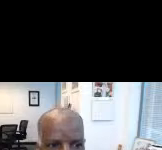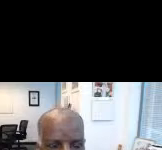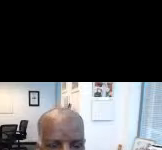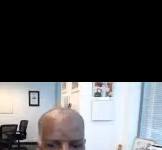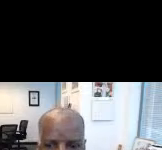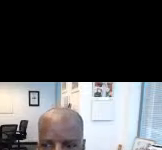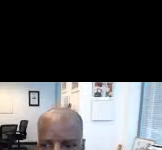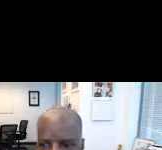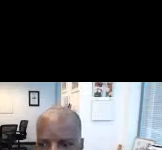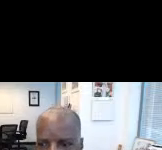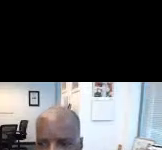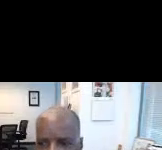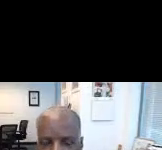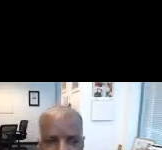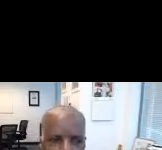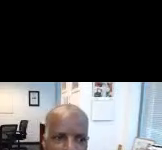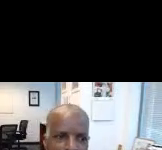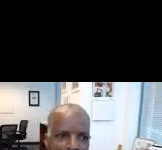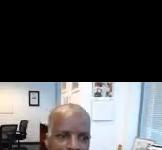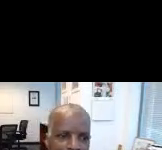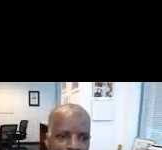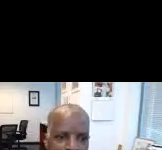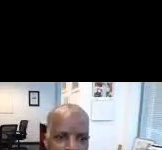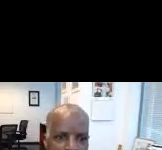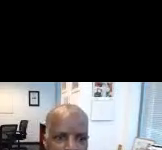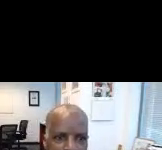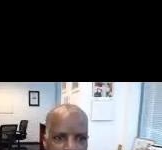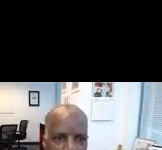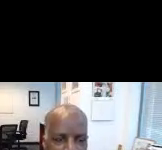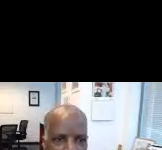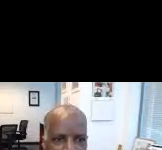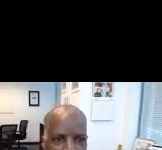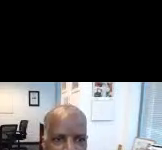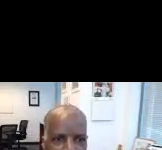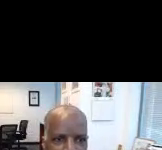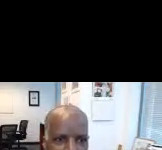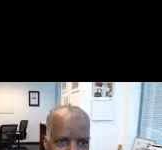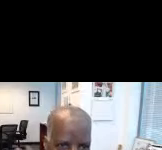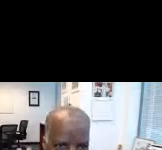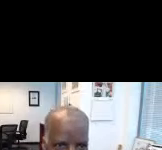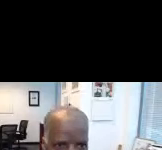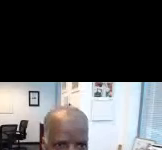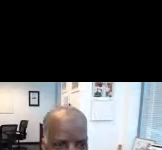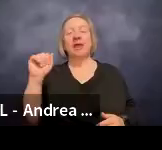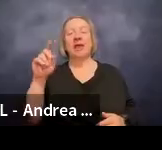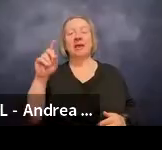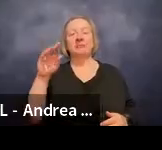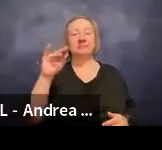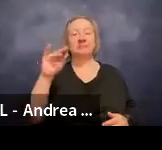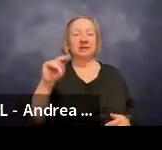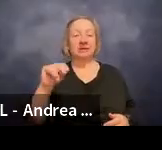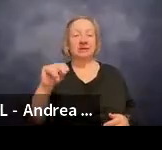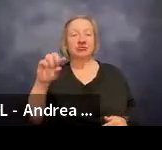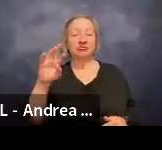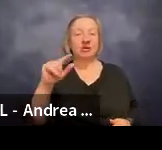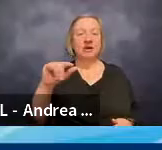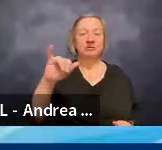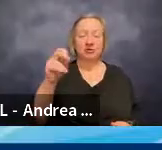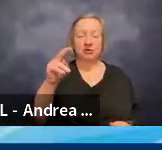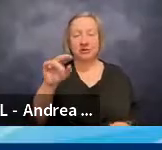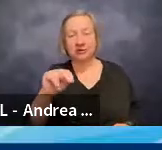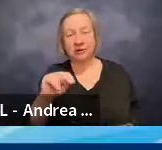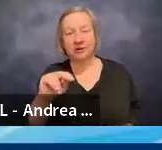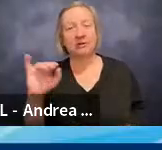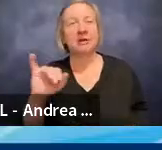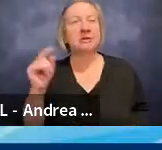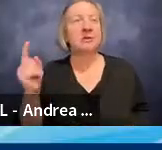probably ought to move on. Thank you, Program Administrator Greg Johnson, as always. With that, we're going to